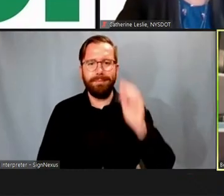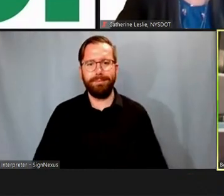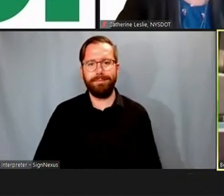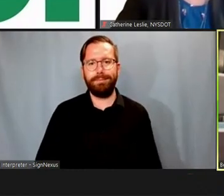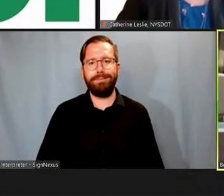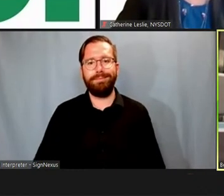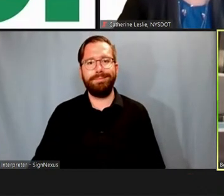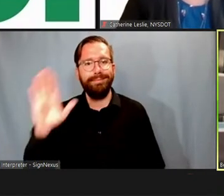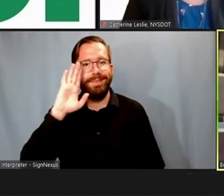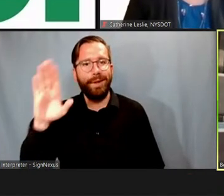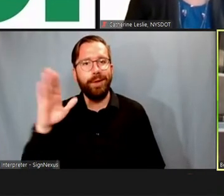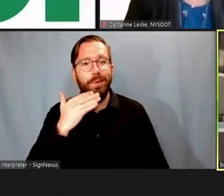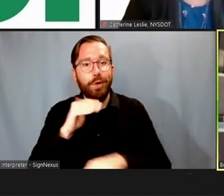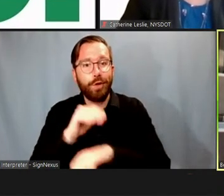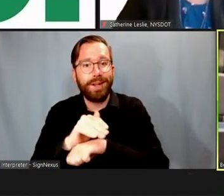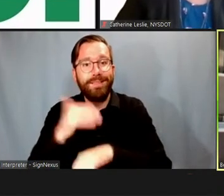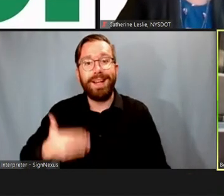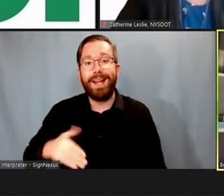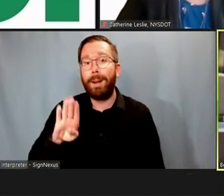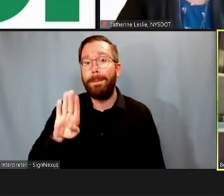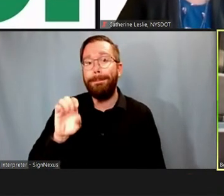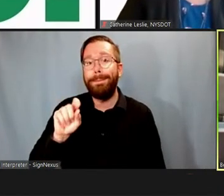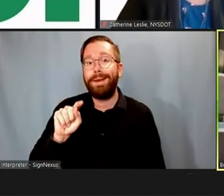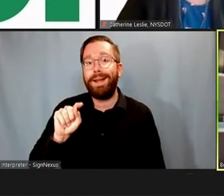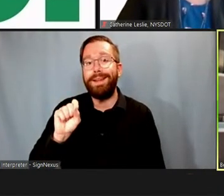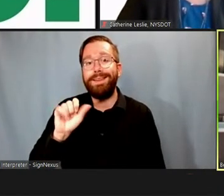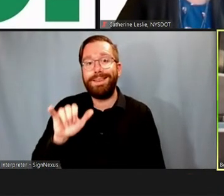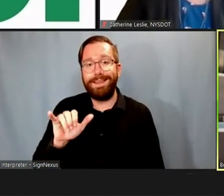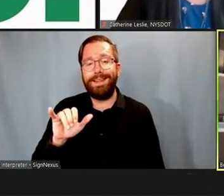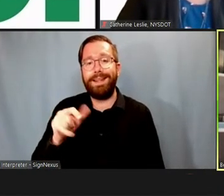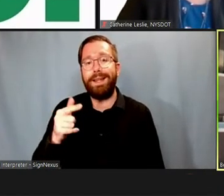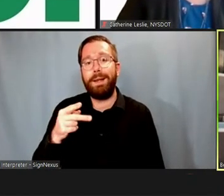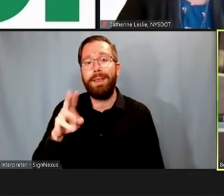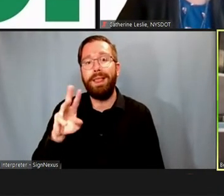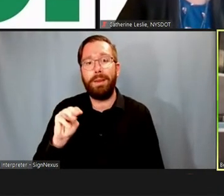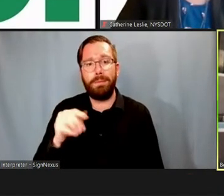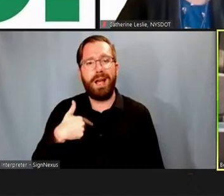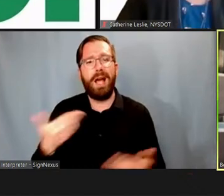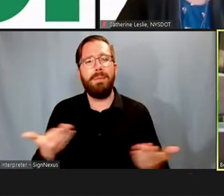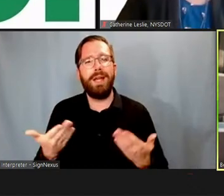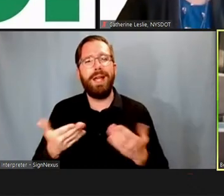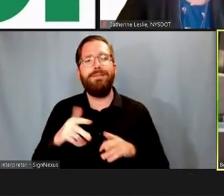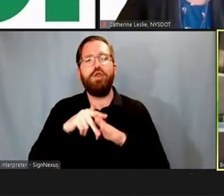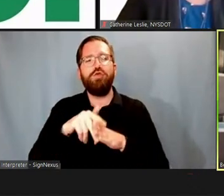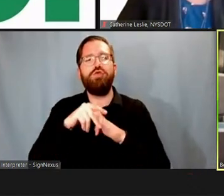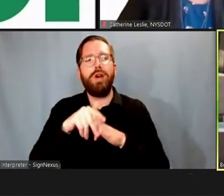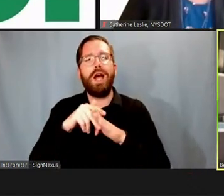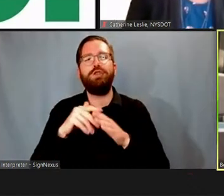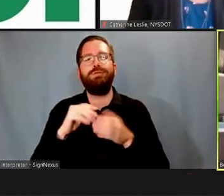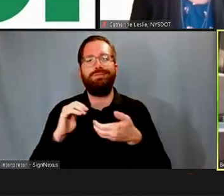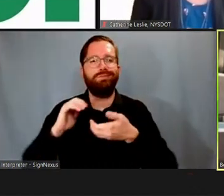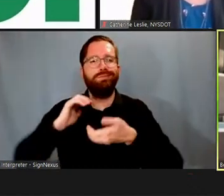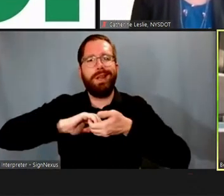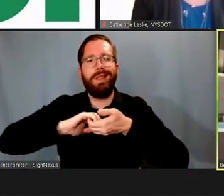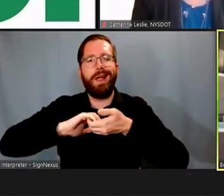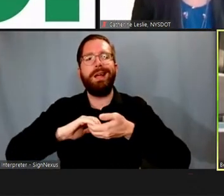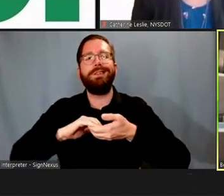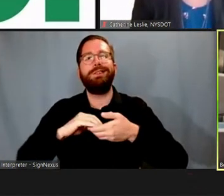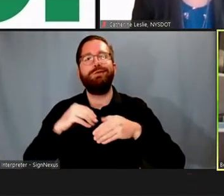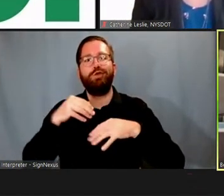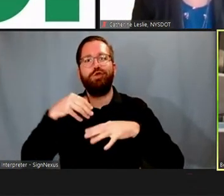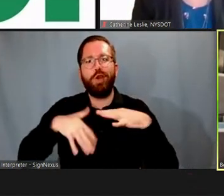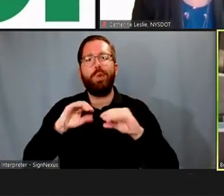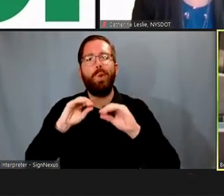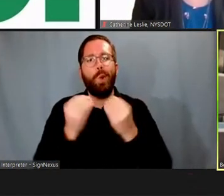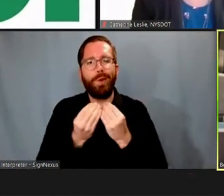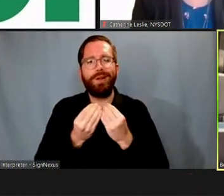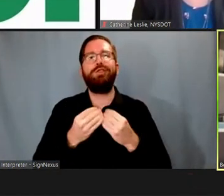good evening my name is betsy plum i'm here tonight on behalf of riders alliance new york's grassroots organization of subway and bus riders i'm here